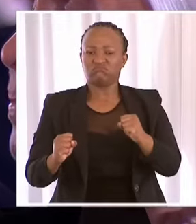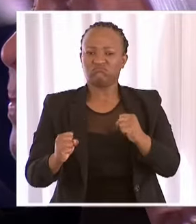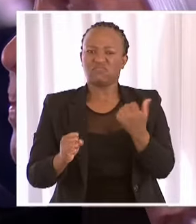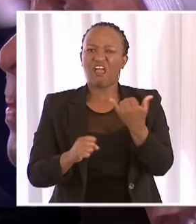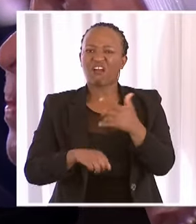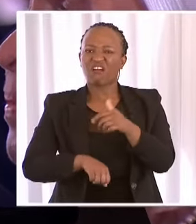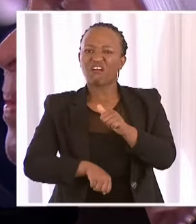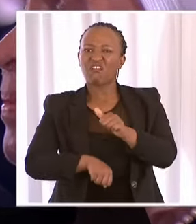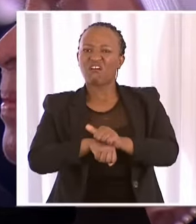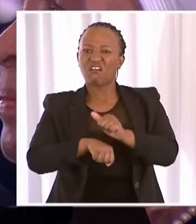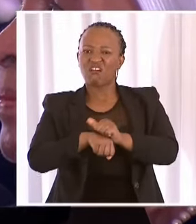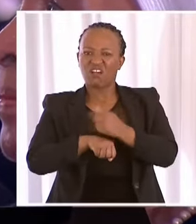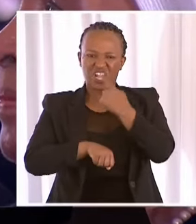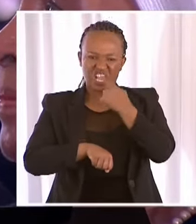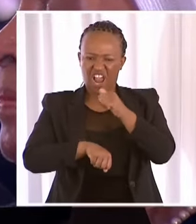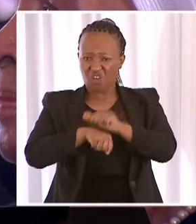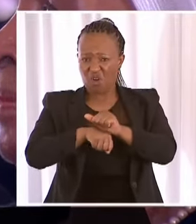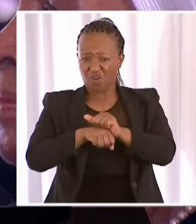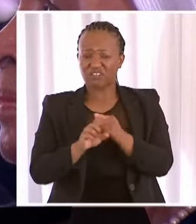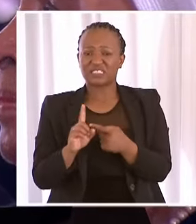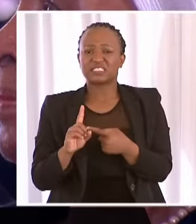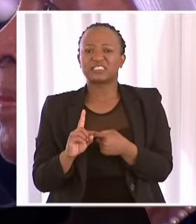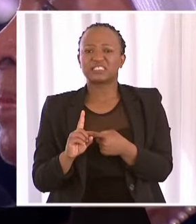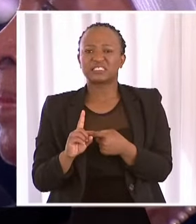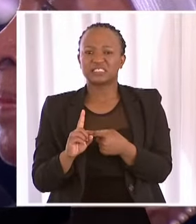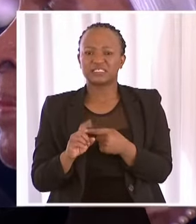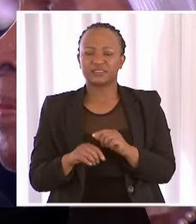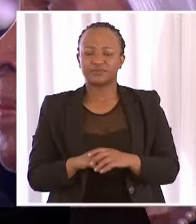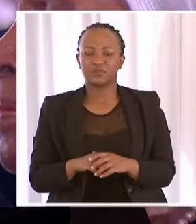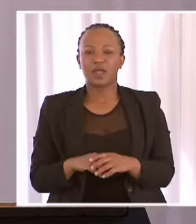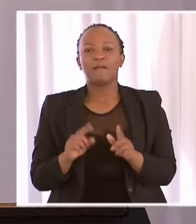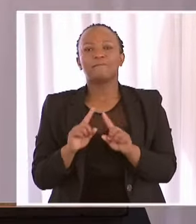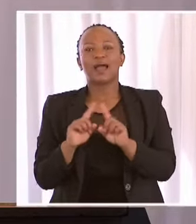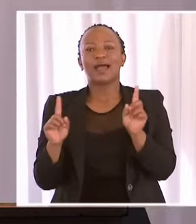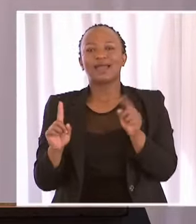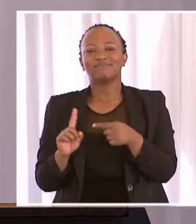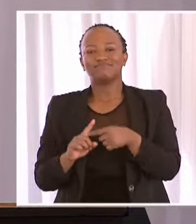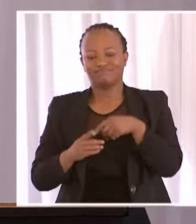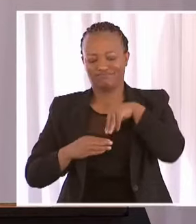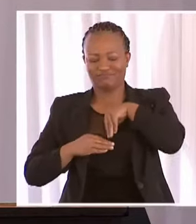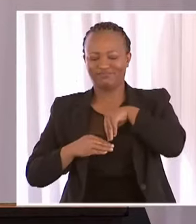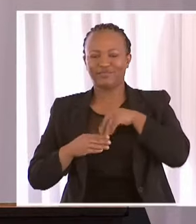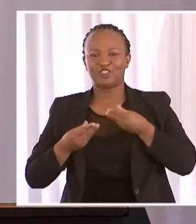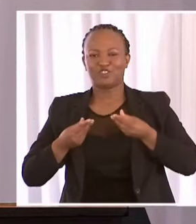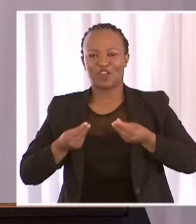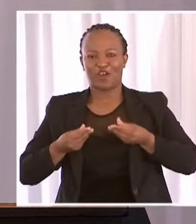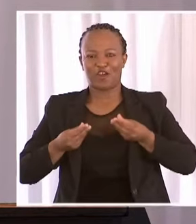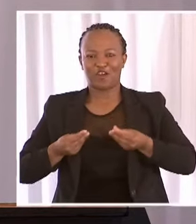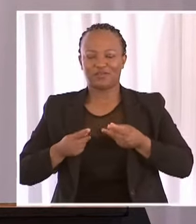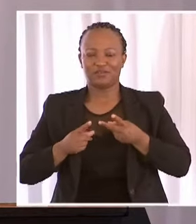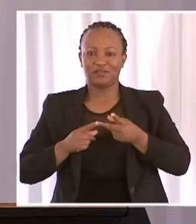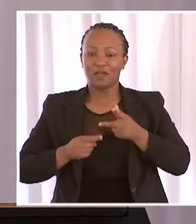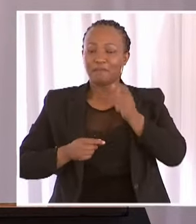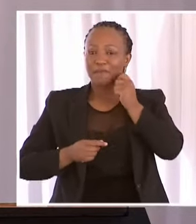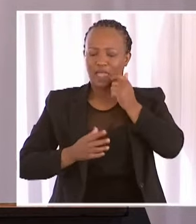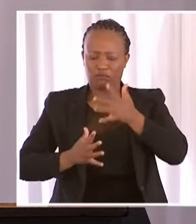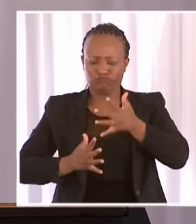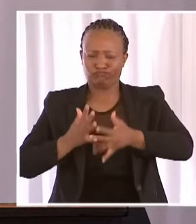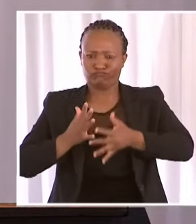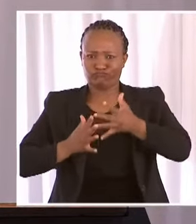And then the dialectic, the soft man, the jocular man,